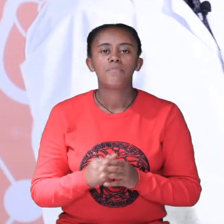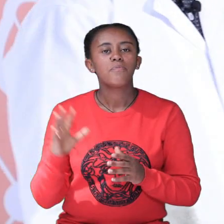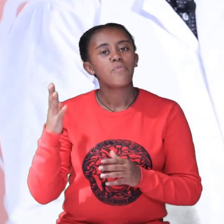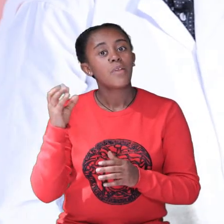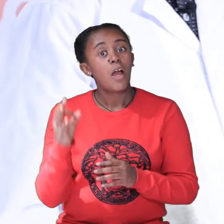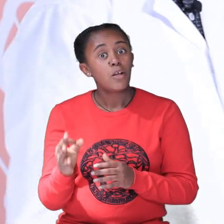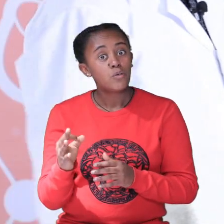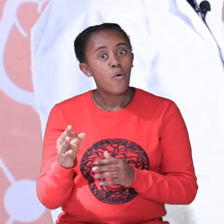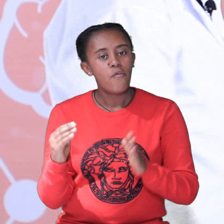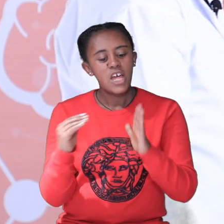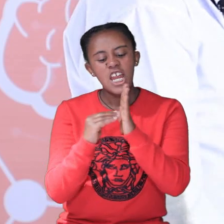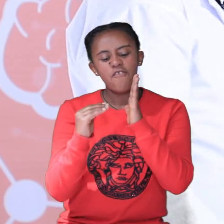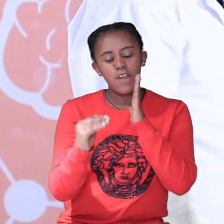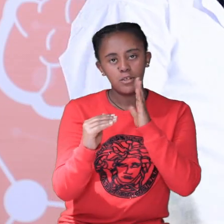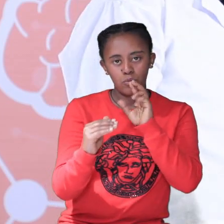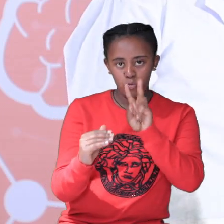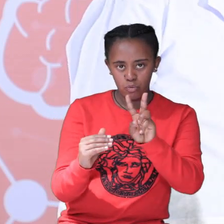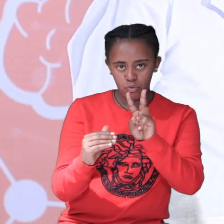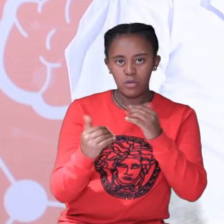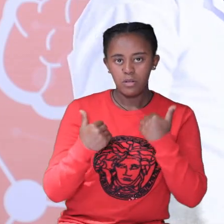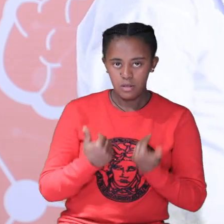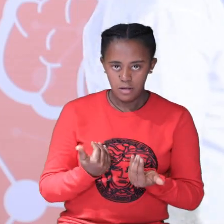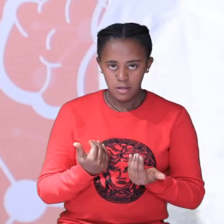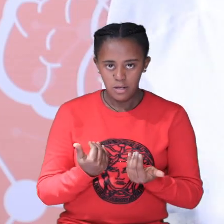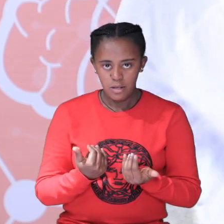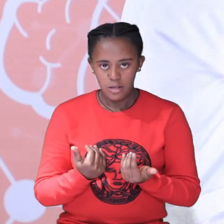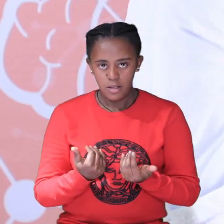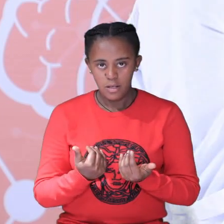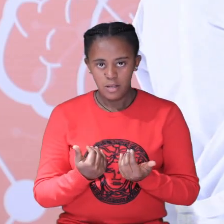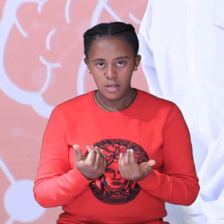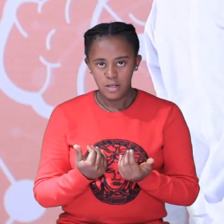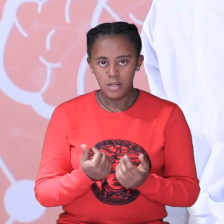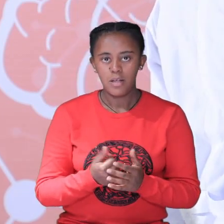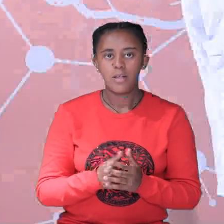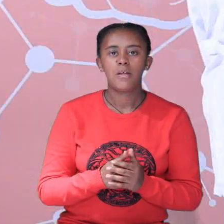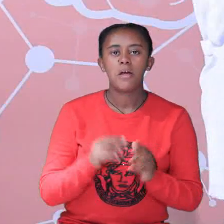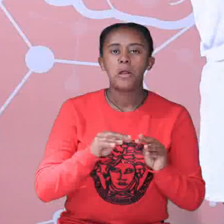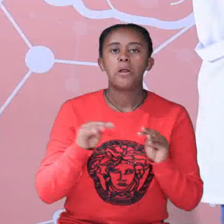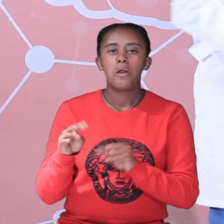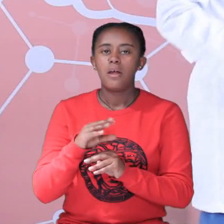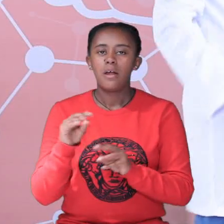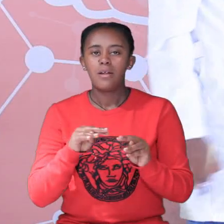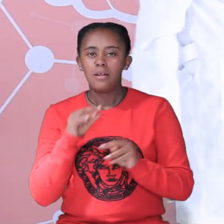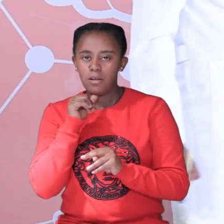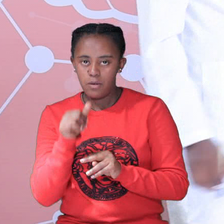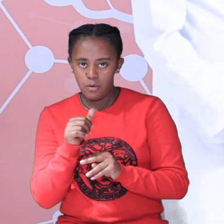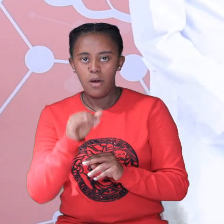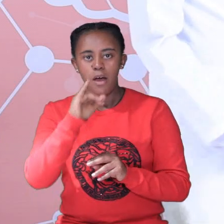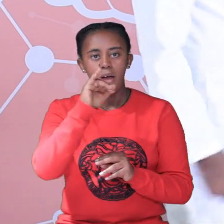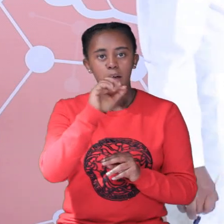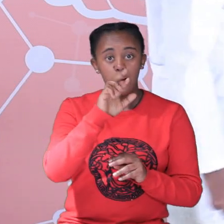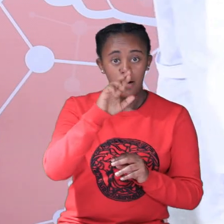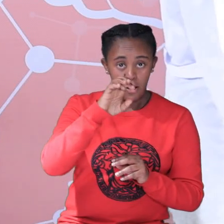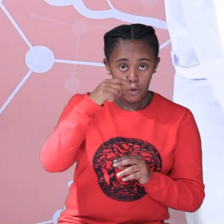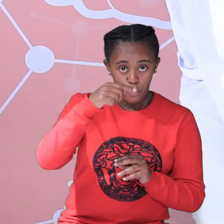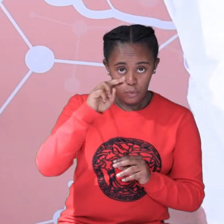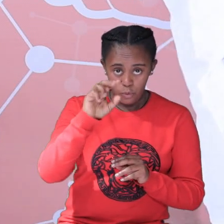Kinds of reflection. There are two kinds of reflection: regular reflection and diffused or irregular